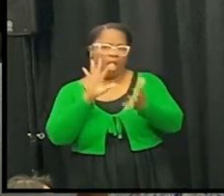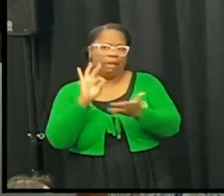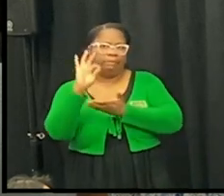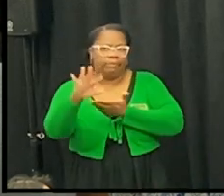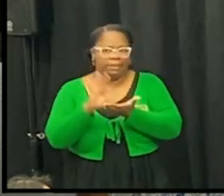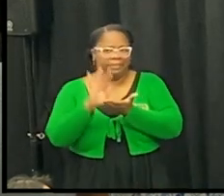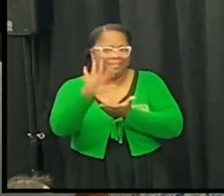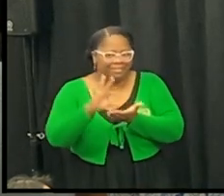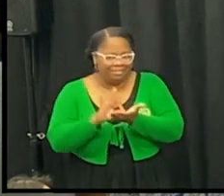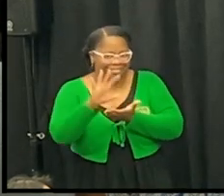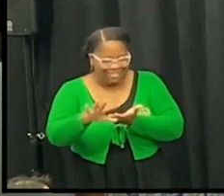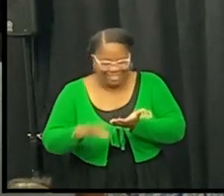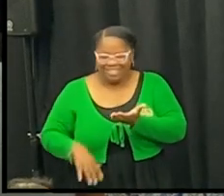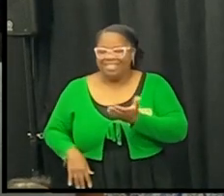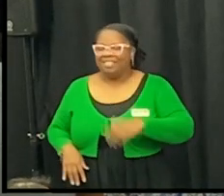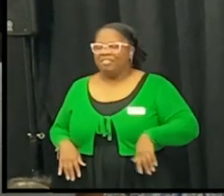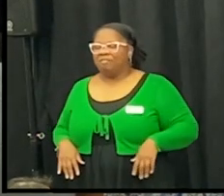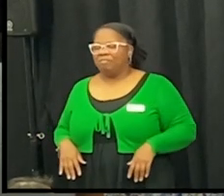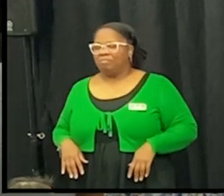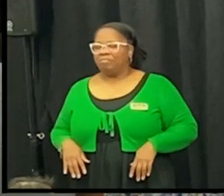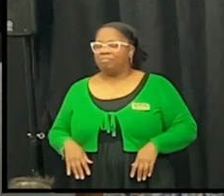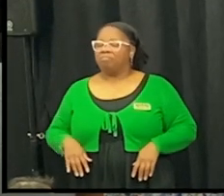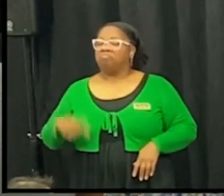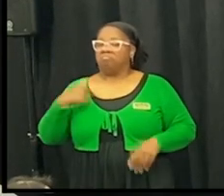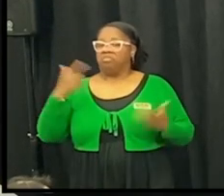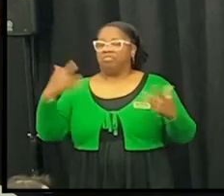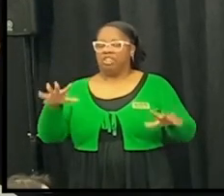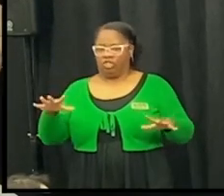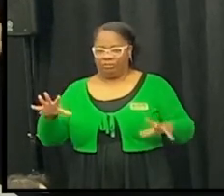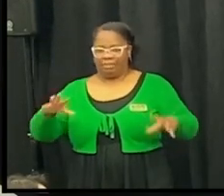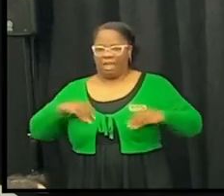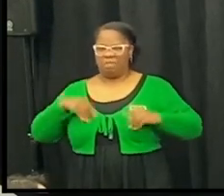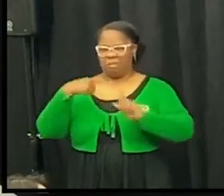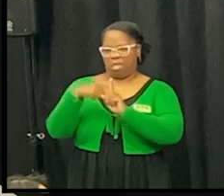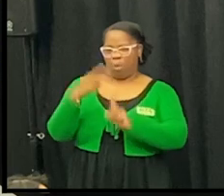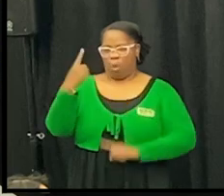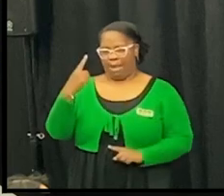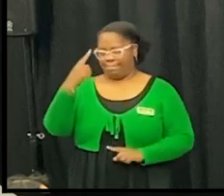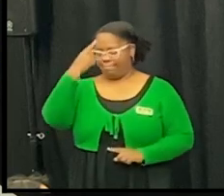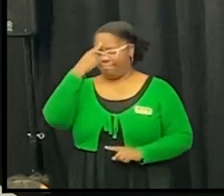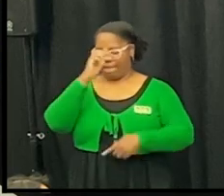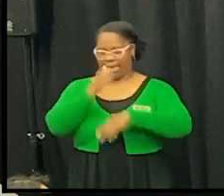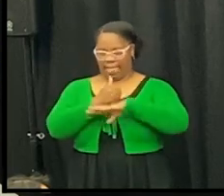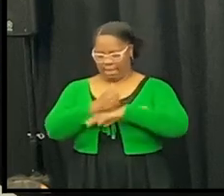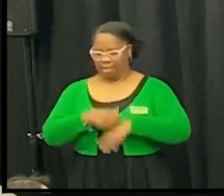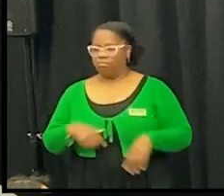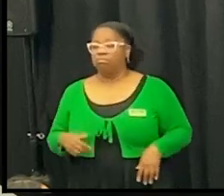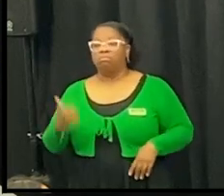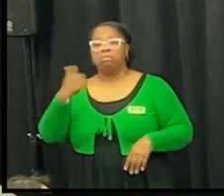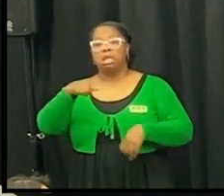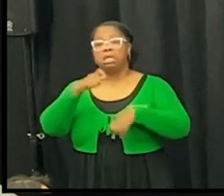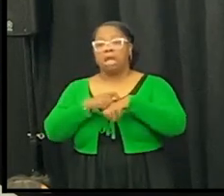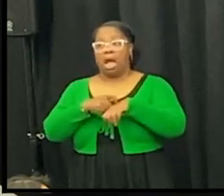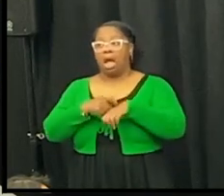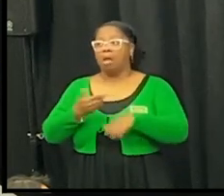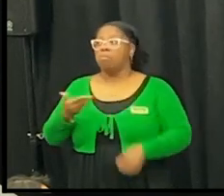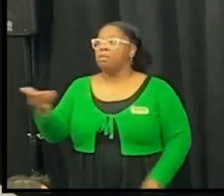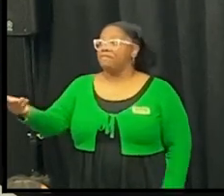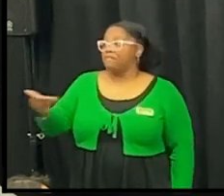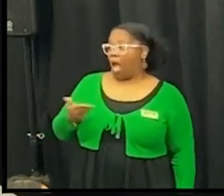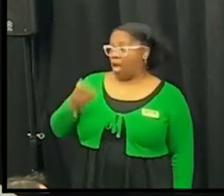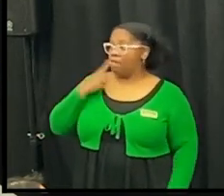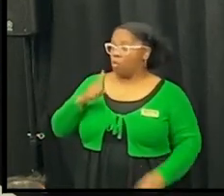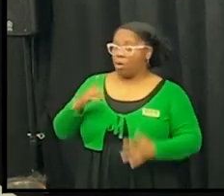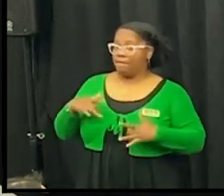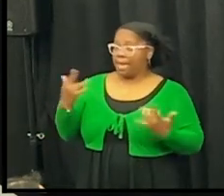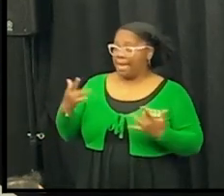we get to talk. One of them is I have adopted this plus one mentality, that anytime you are invited to an event and you are asked